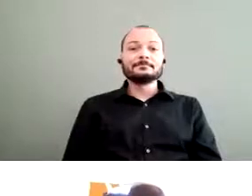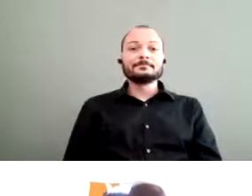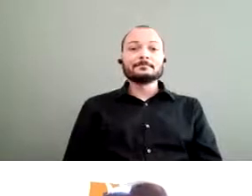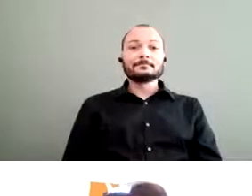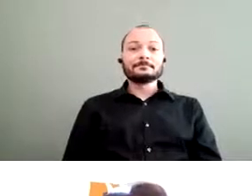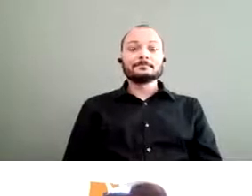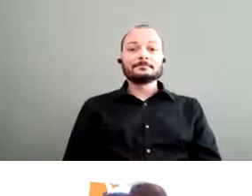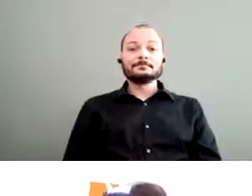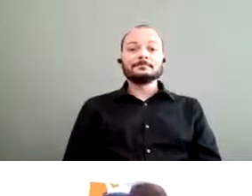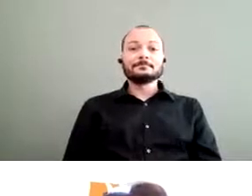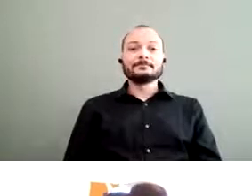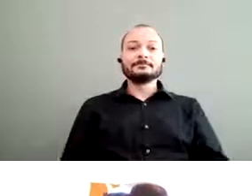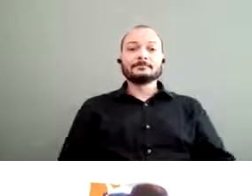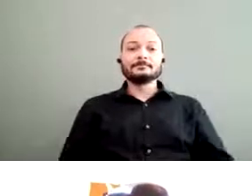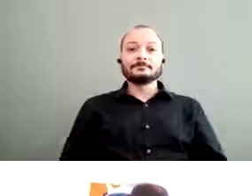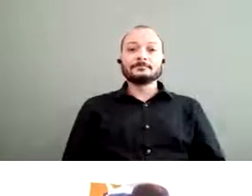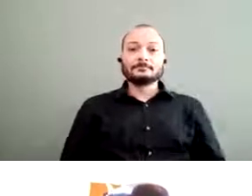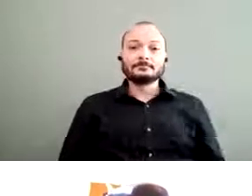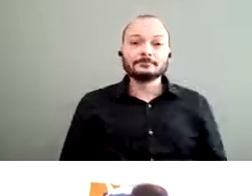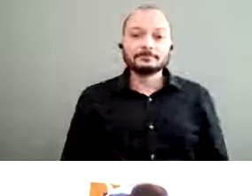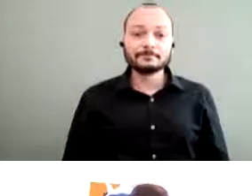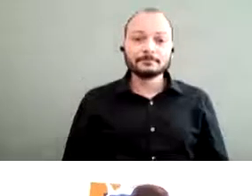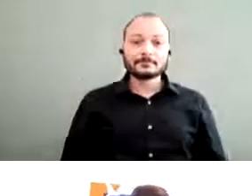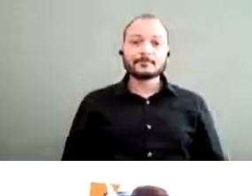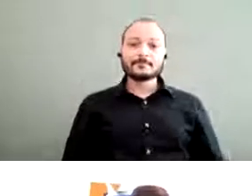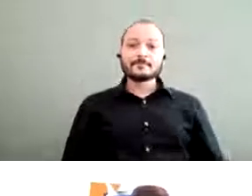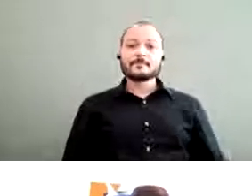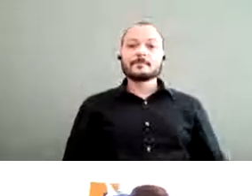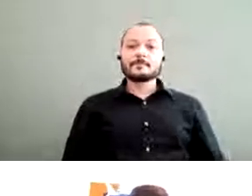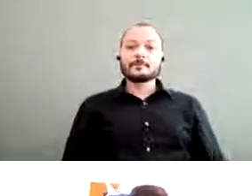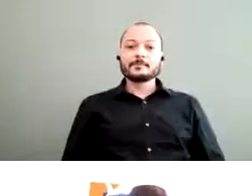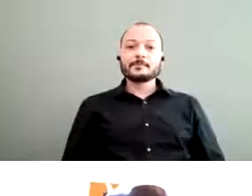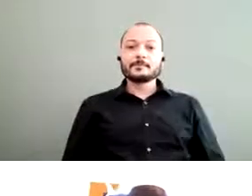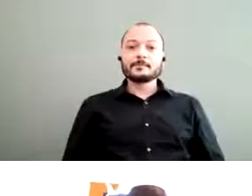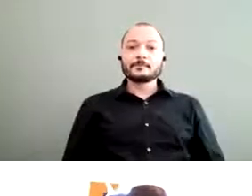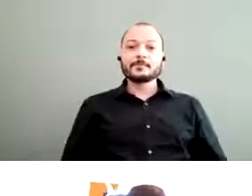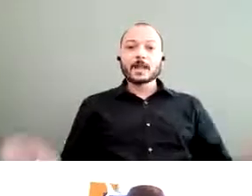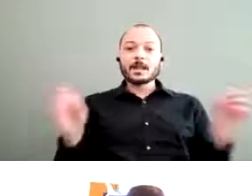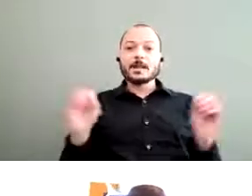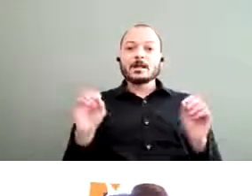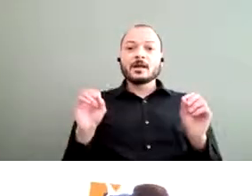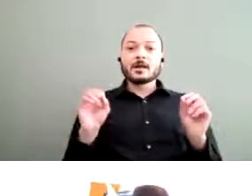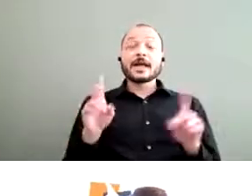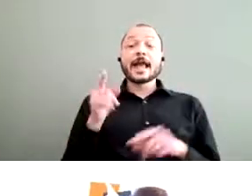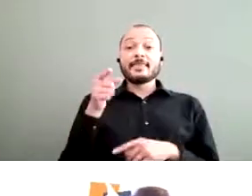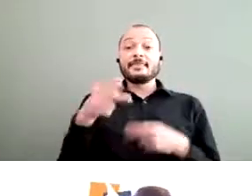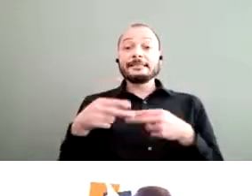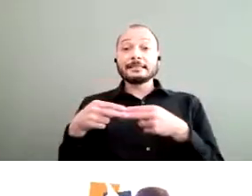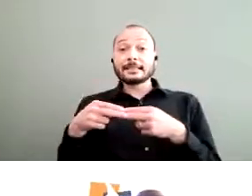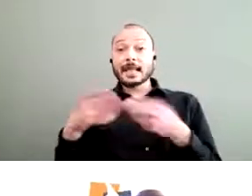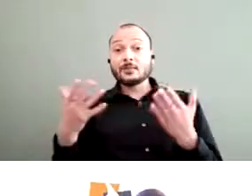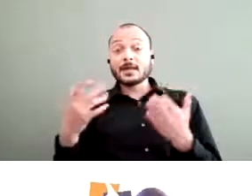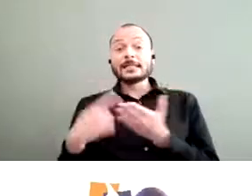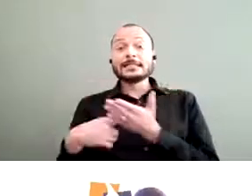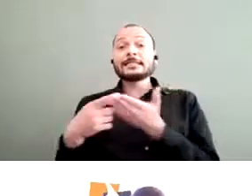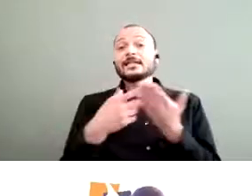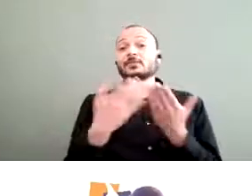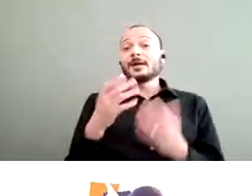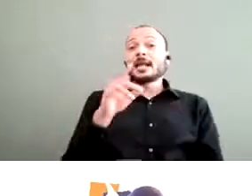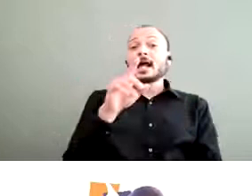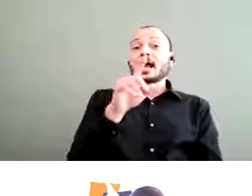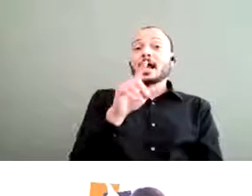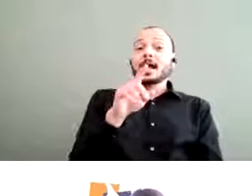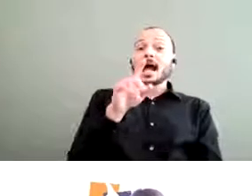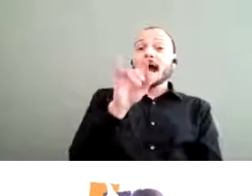Okay. So this next slide is discussing ITINs.